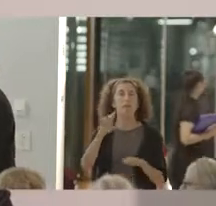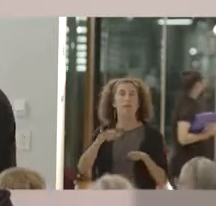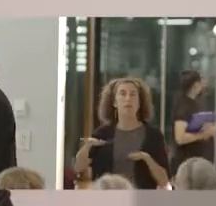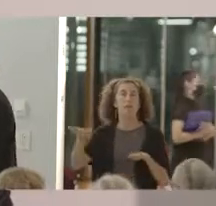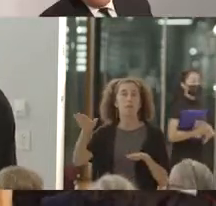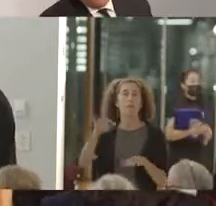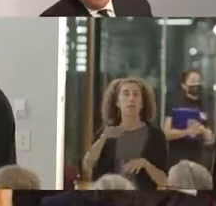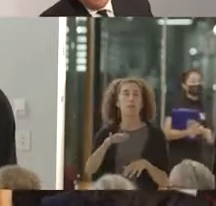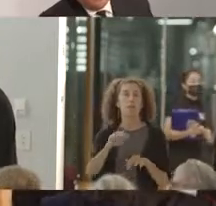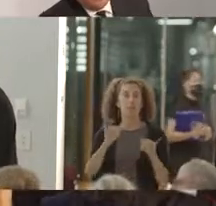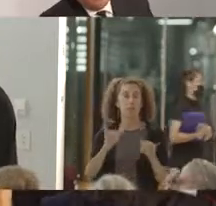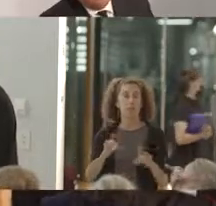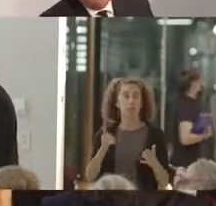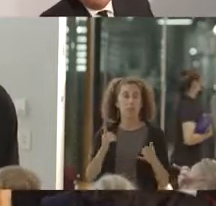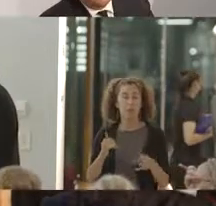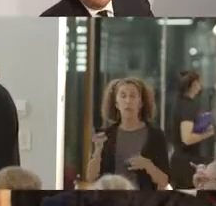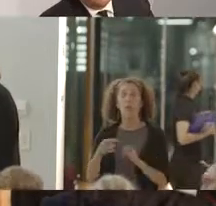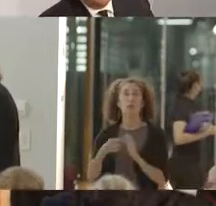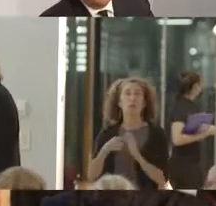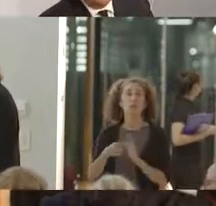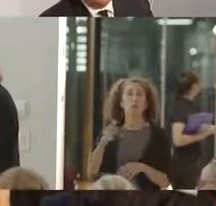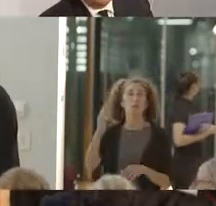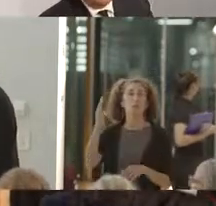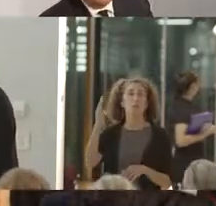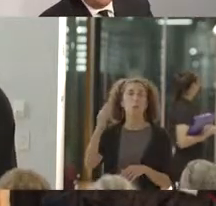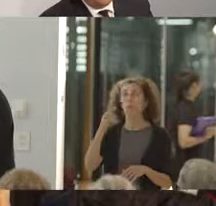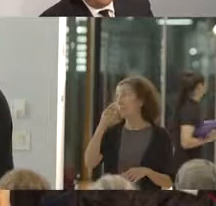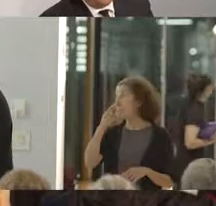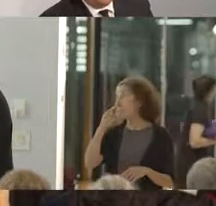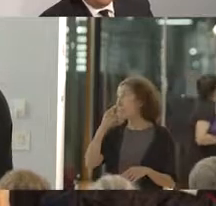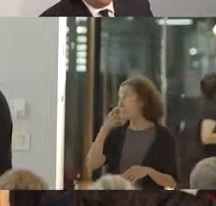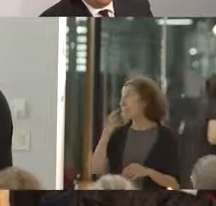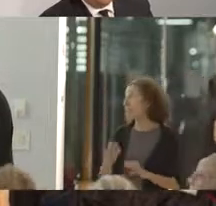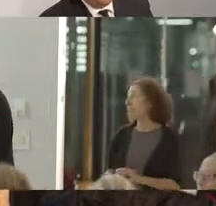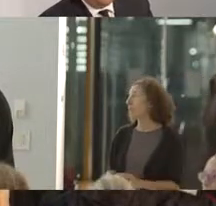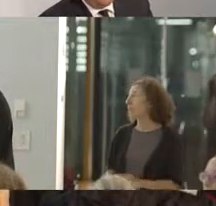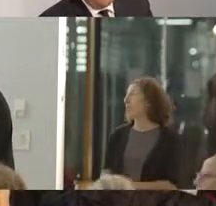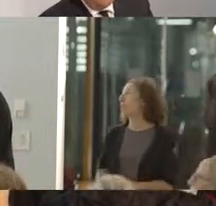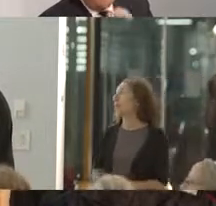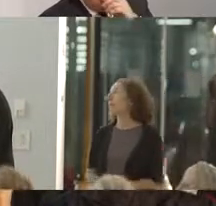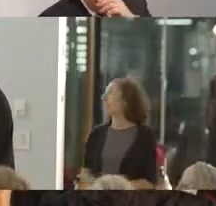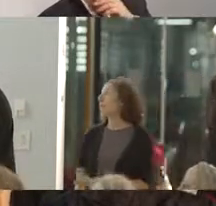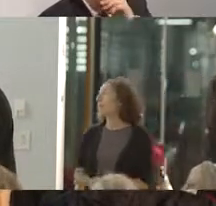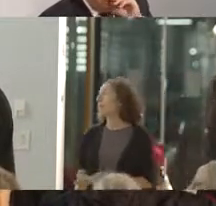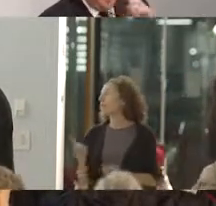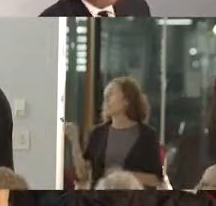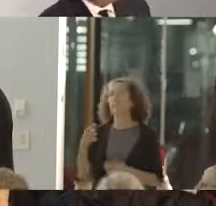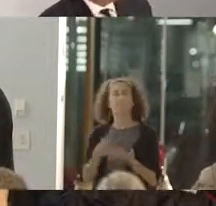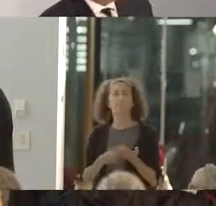Could we go to Reach 4, please? So again, we're going to talk about the ferry terminal. This is a big